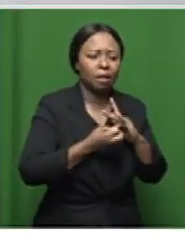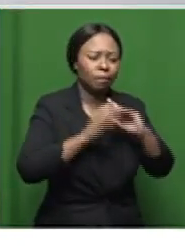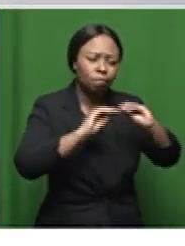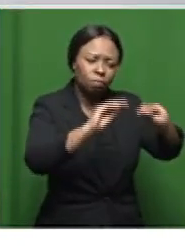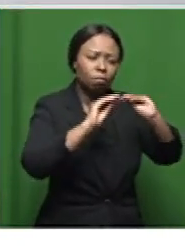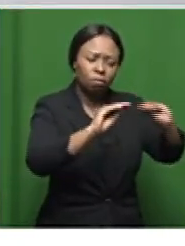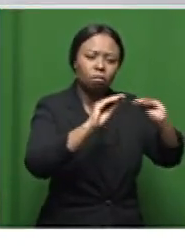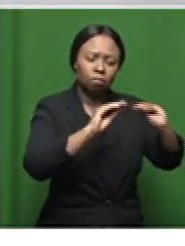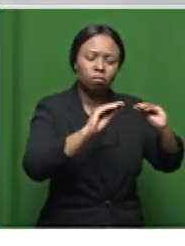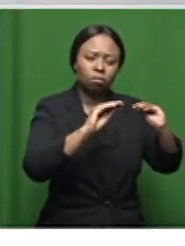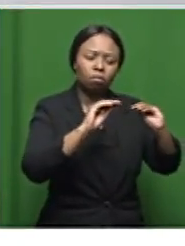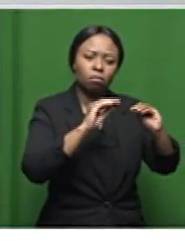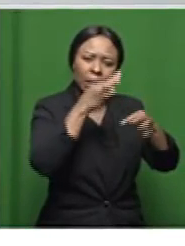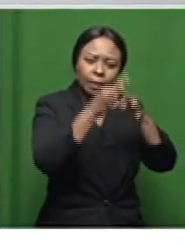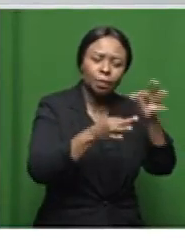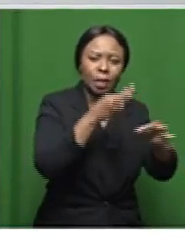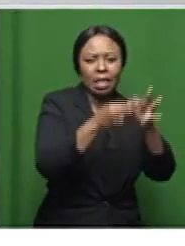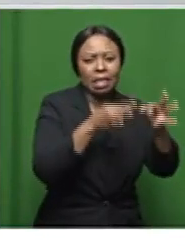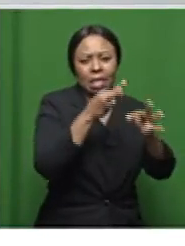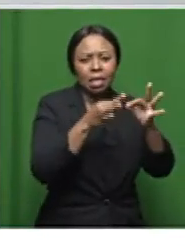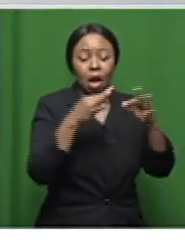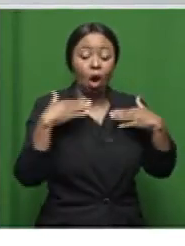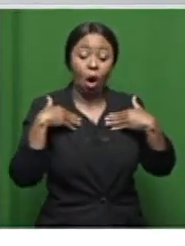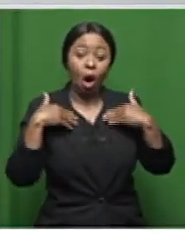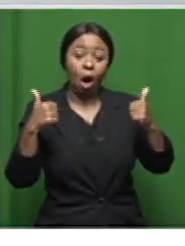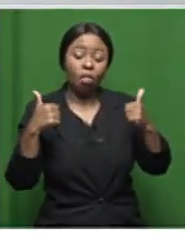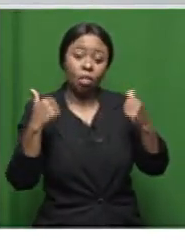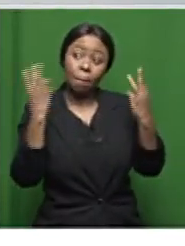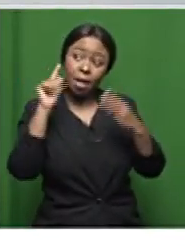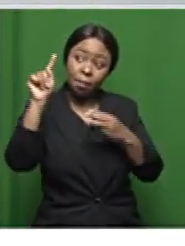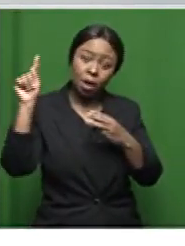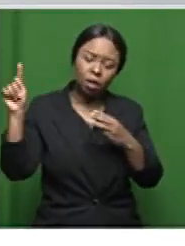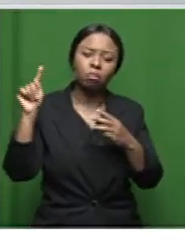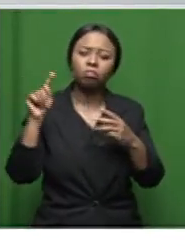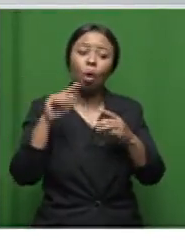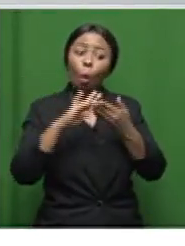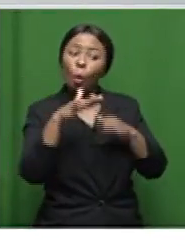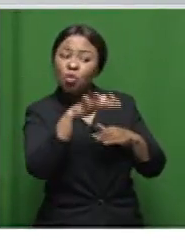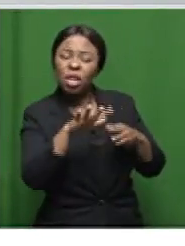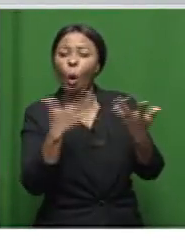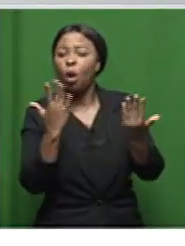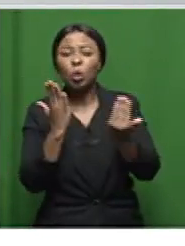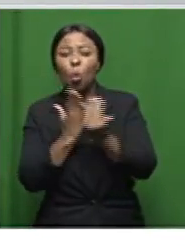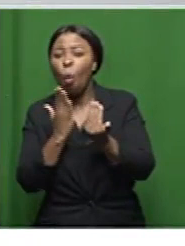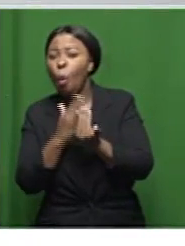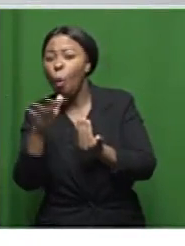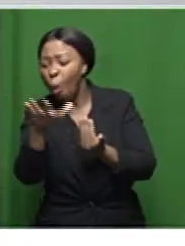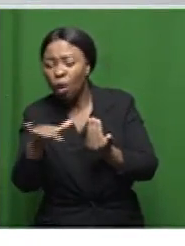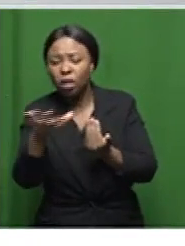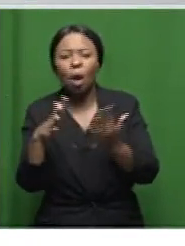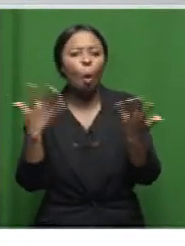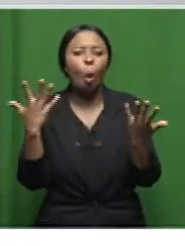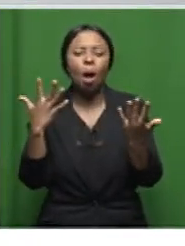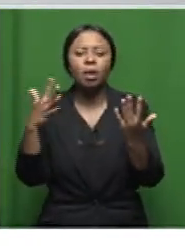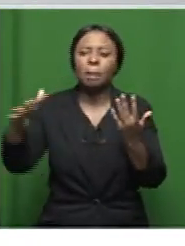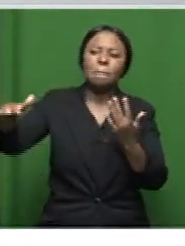them by deploying our health promoters in such communities or in schools or in